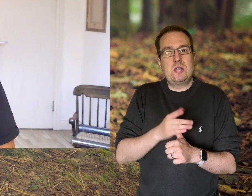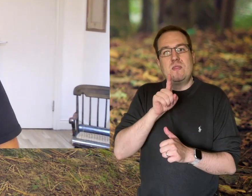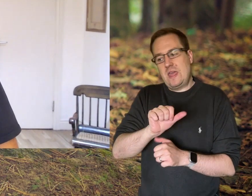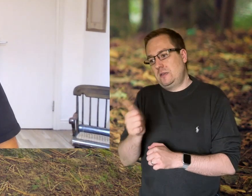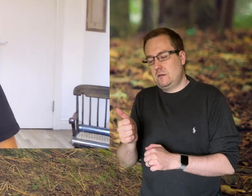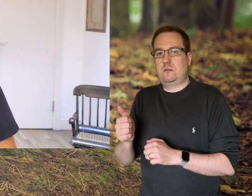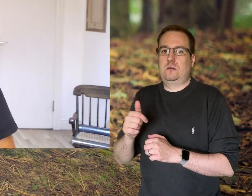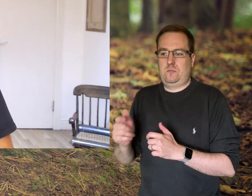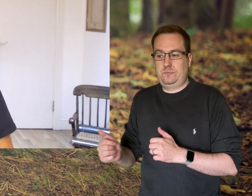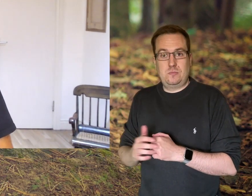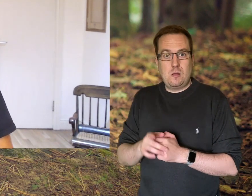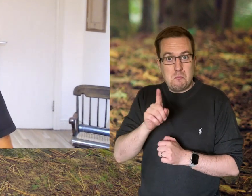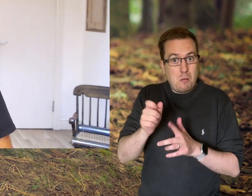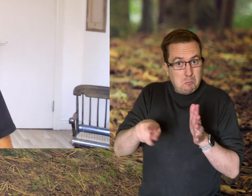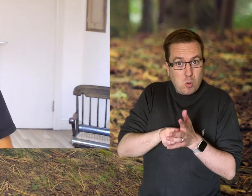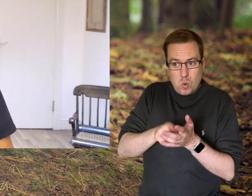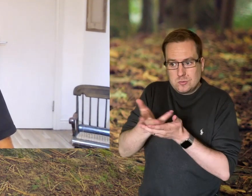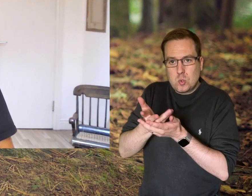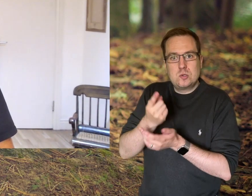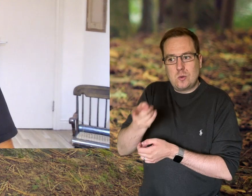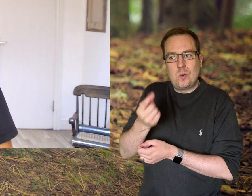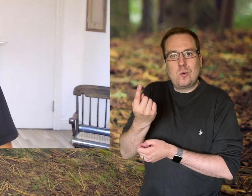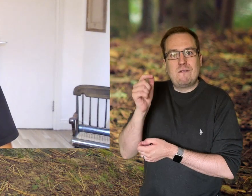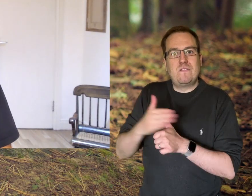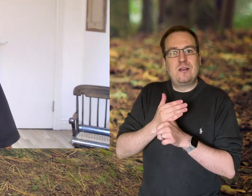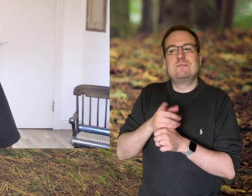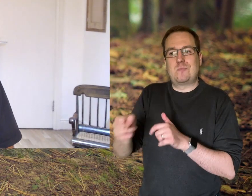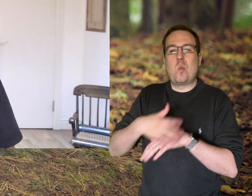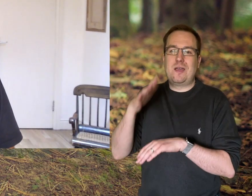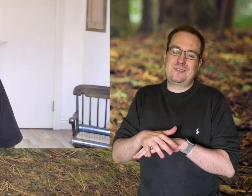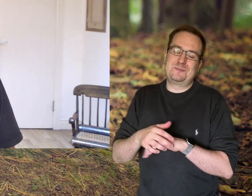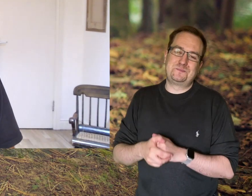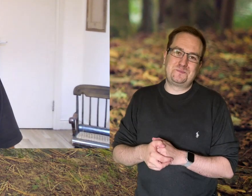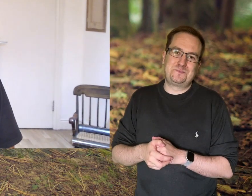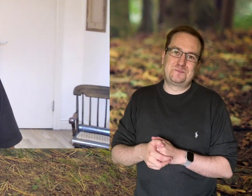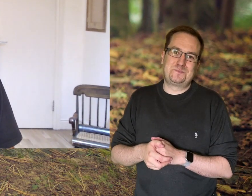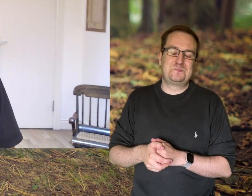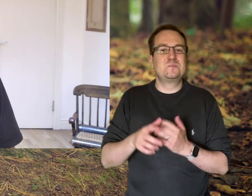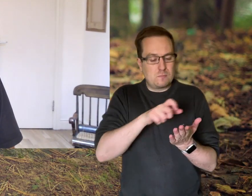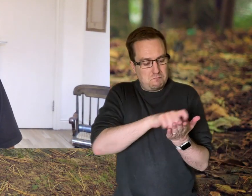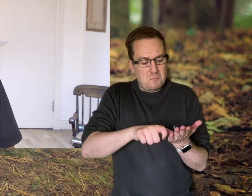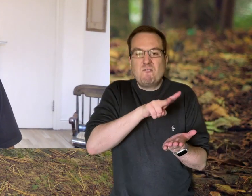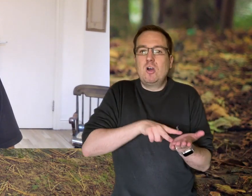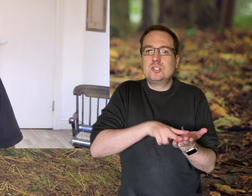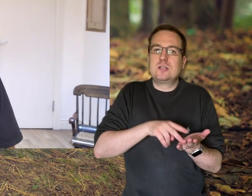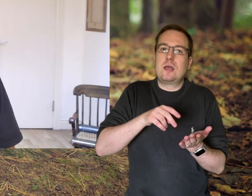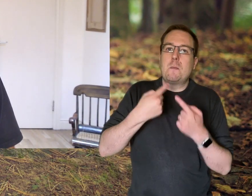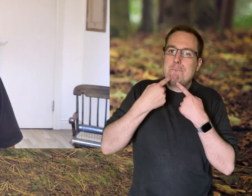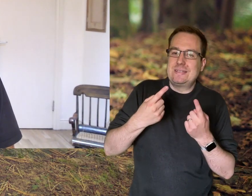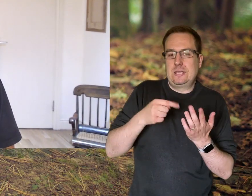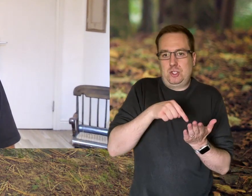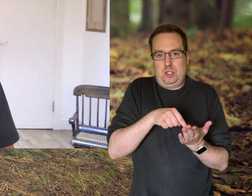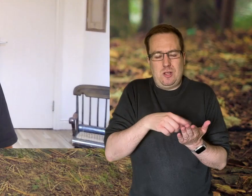One of the reasons I wanted to use the Message version is that the NIV uses the word submit again. But